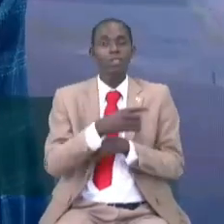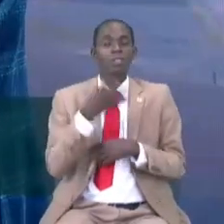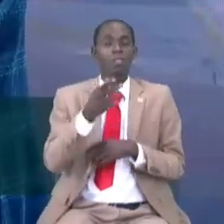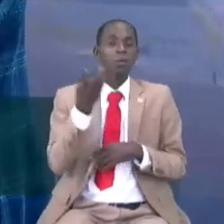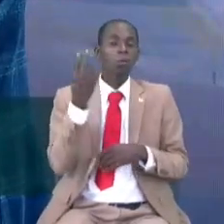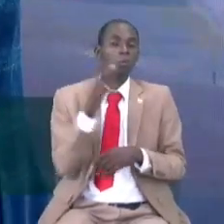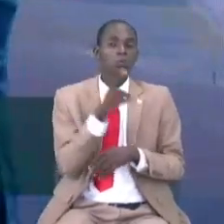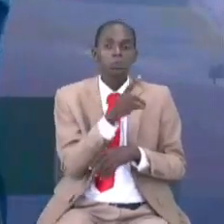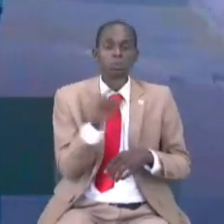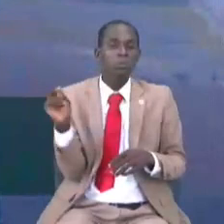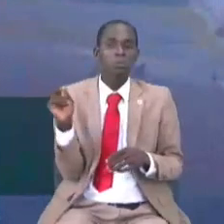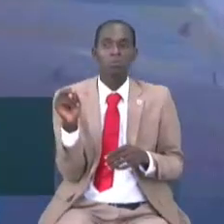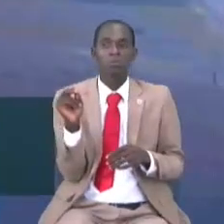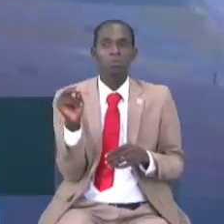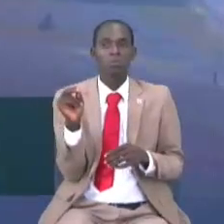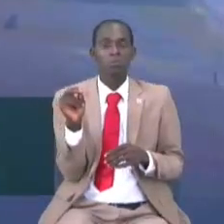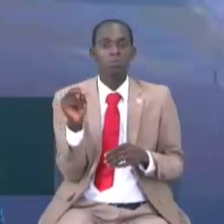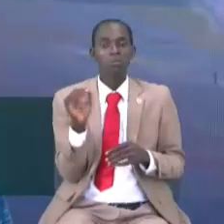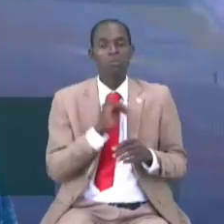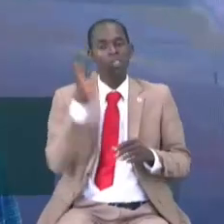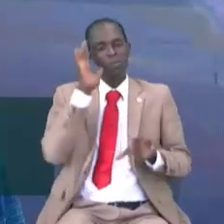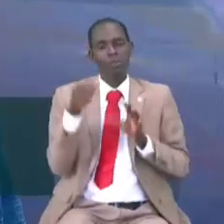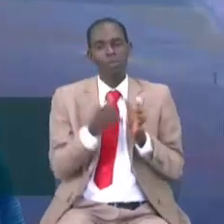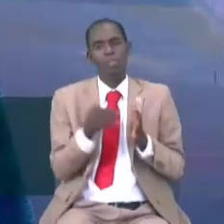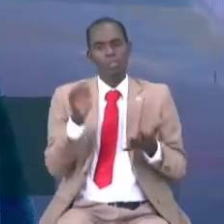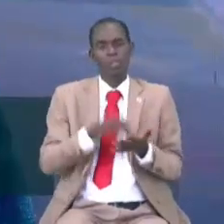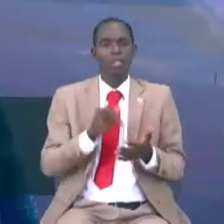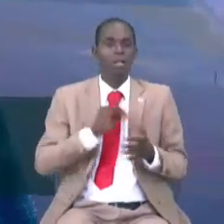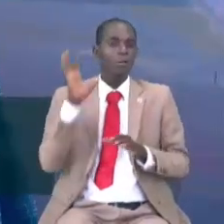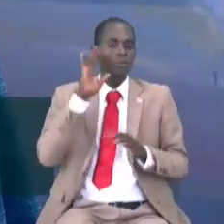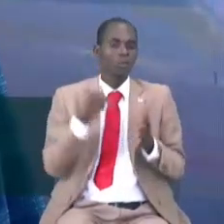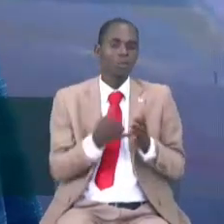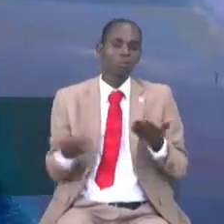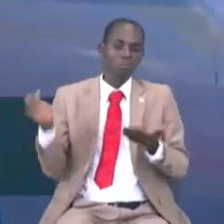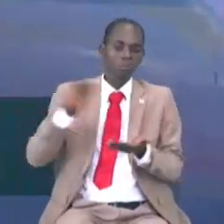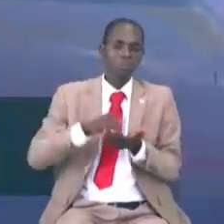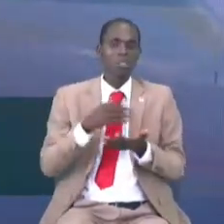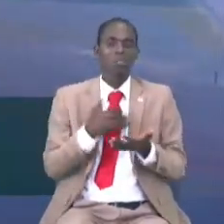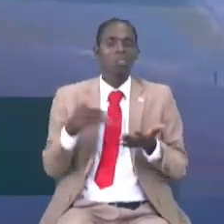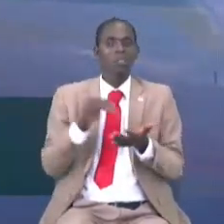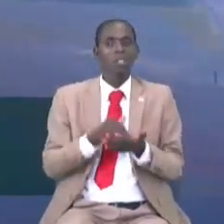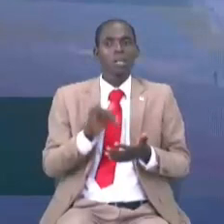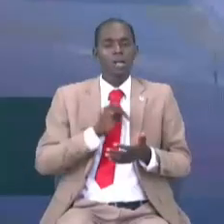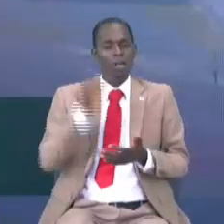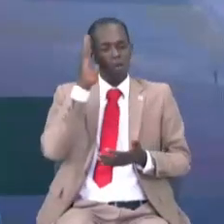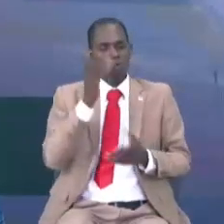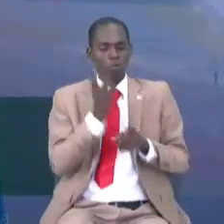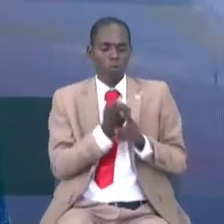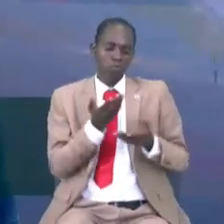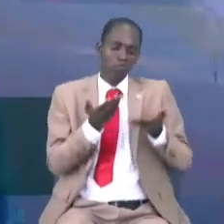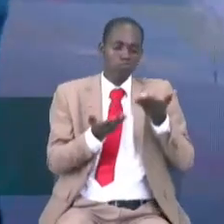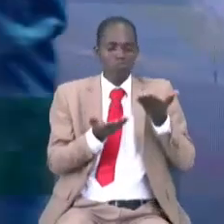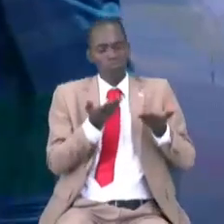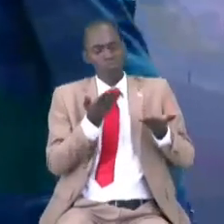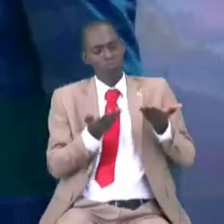it over. I'll weigh the message. I'll weigh what I'm going to do. No, we don't have that